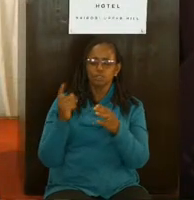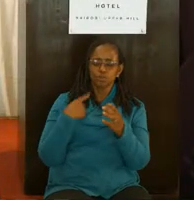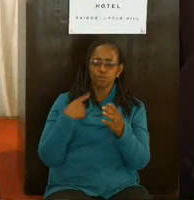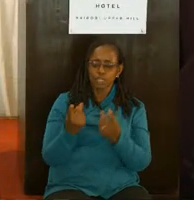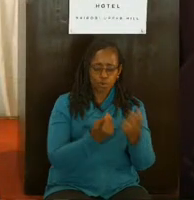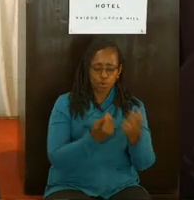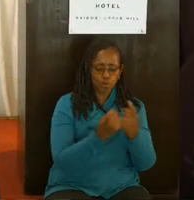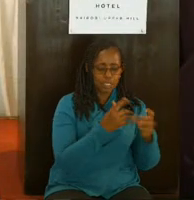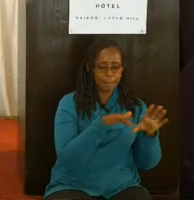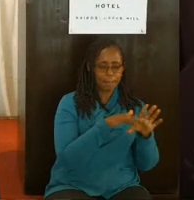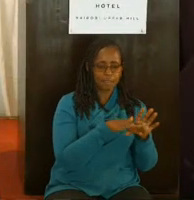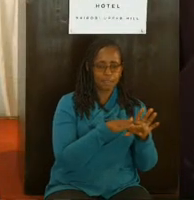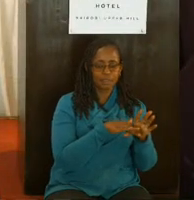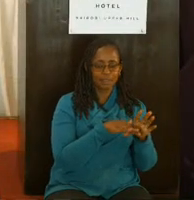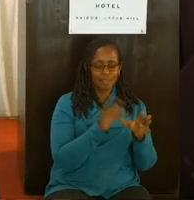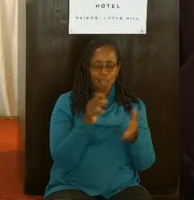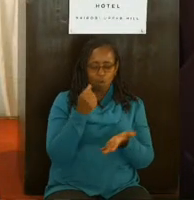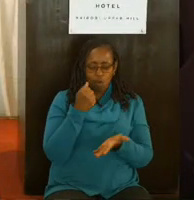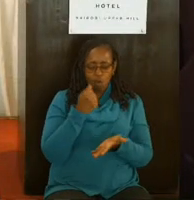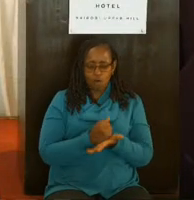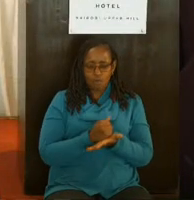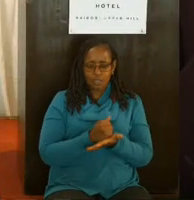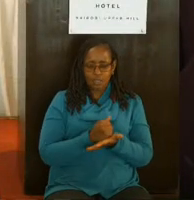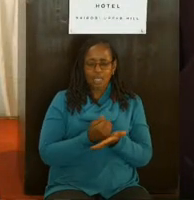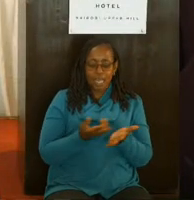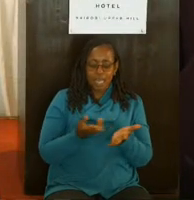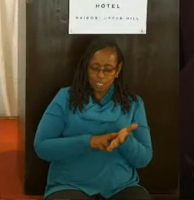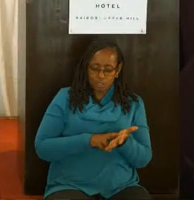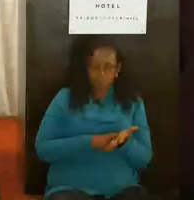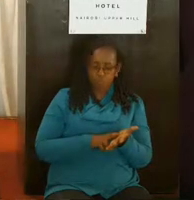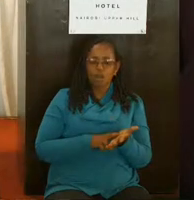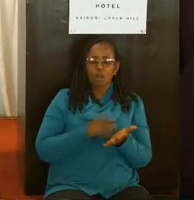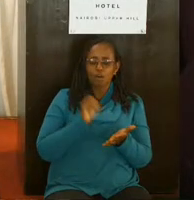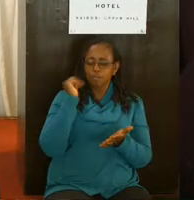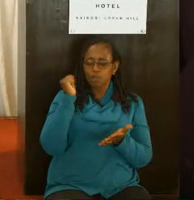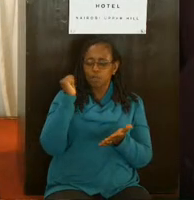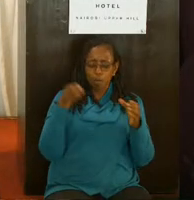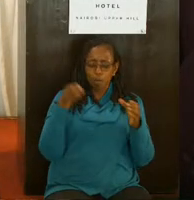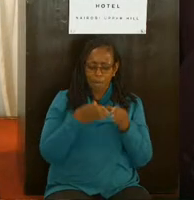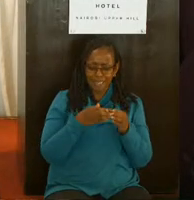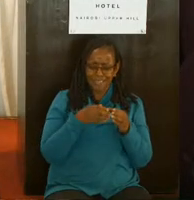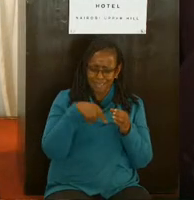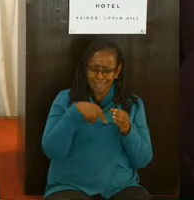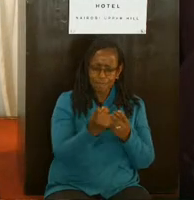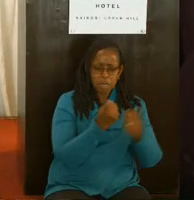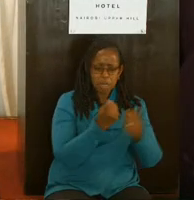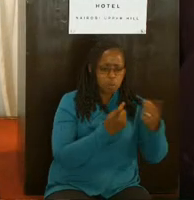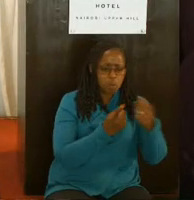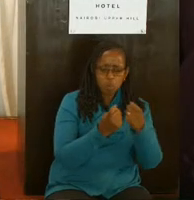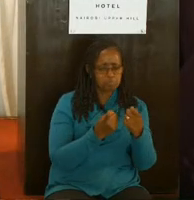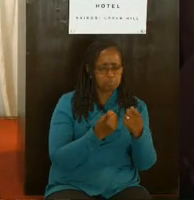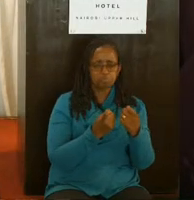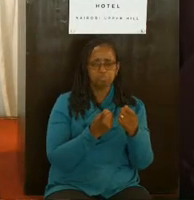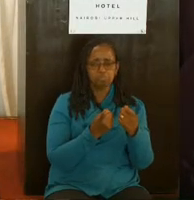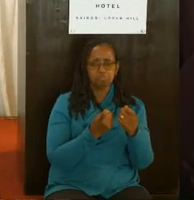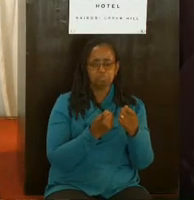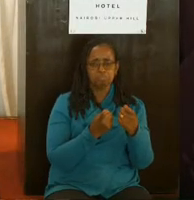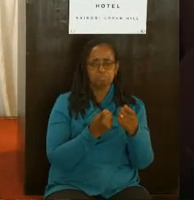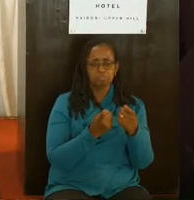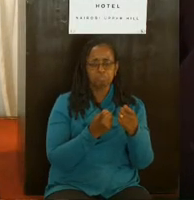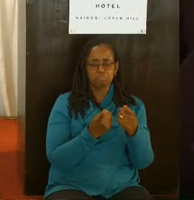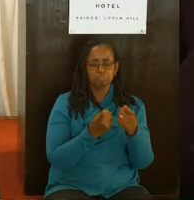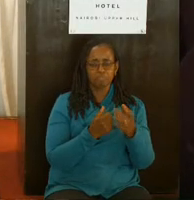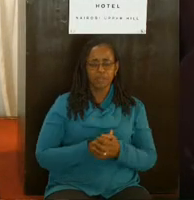not the office of the register or political parties the key word is not